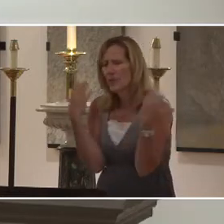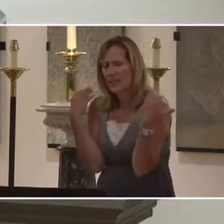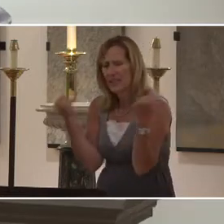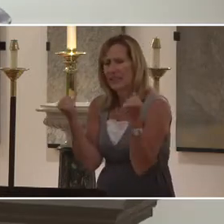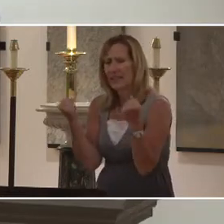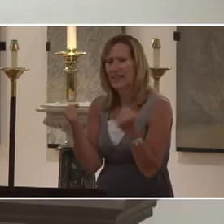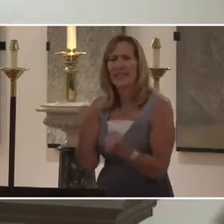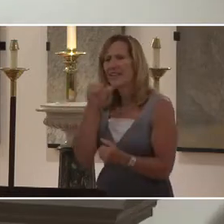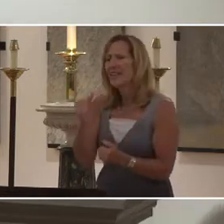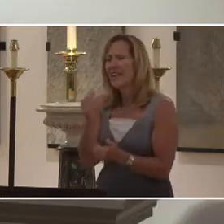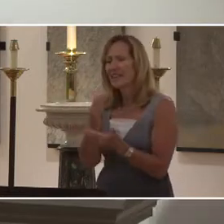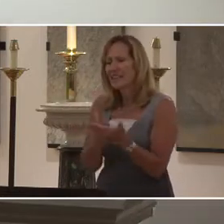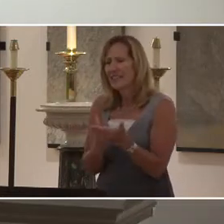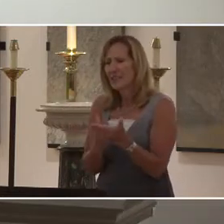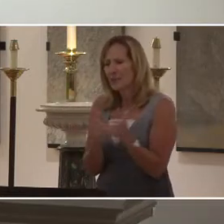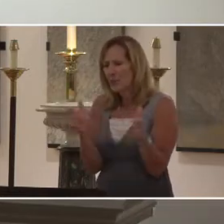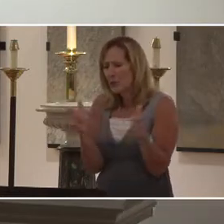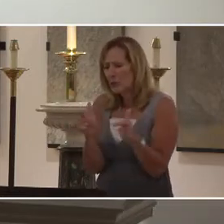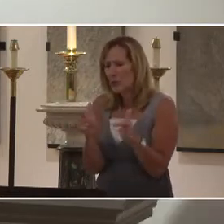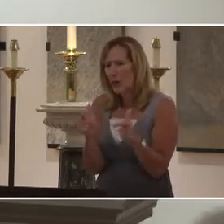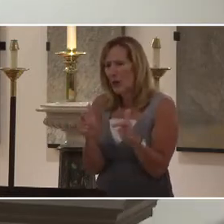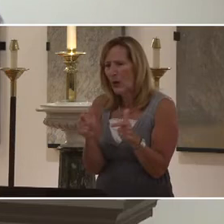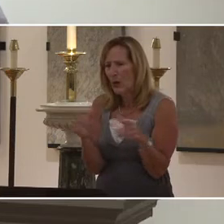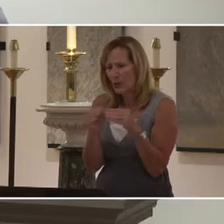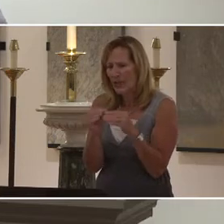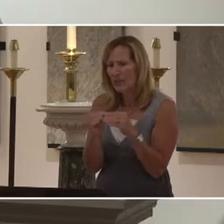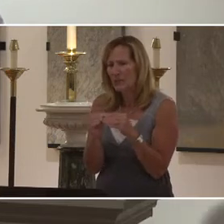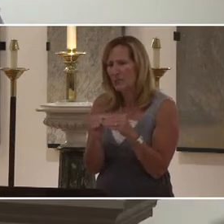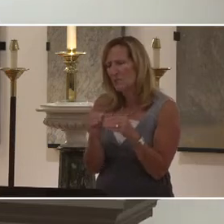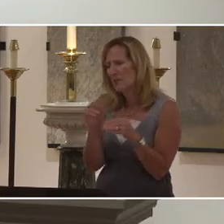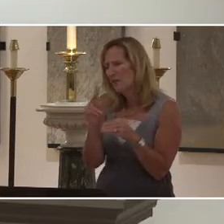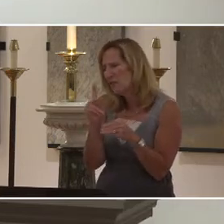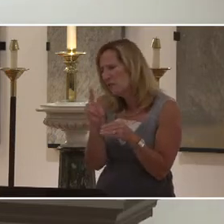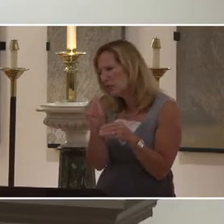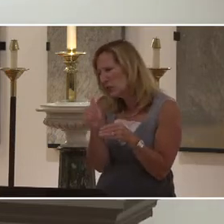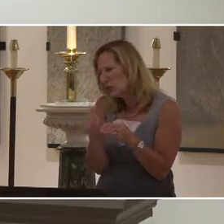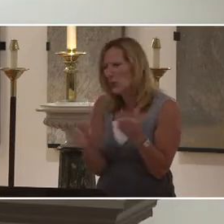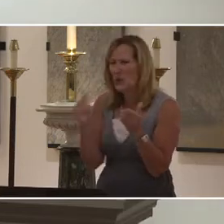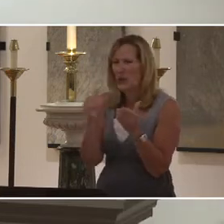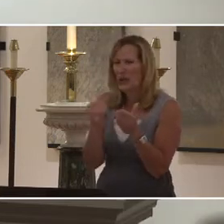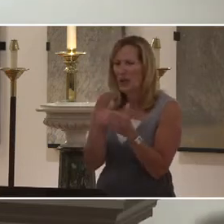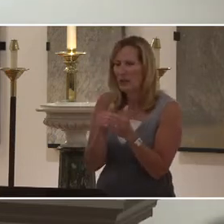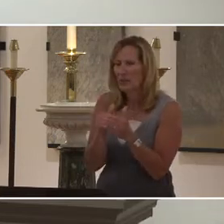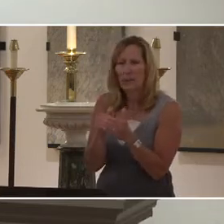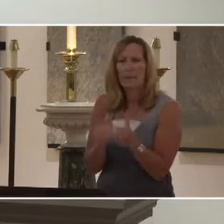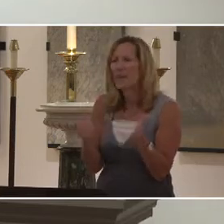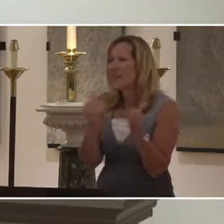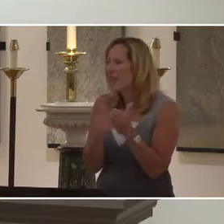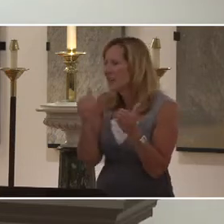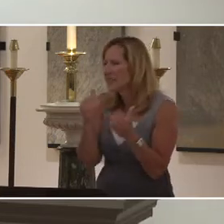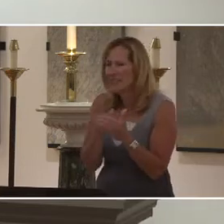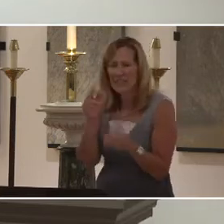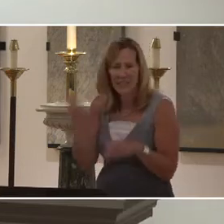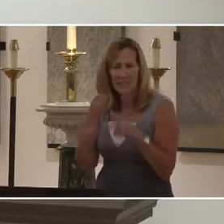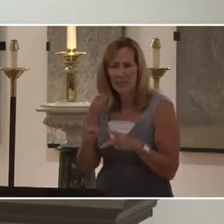this wasn't some small gathering of a few hundred in a congregation. There were thousands of